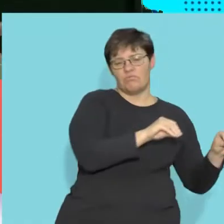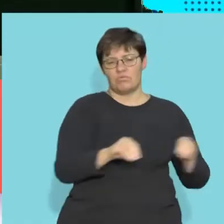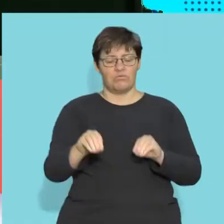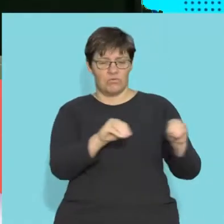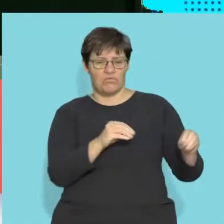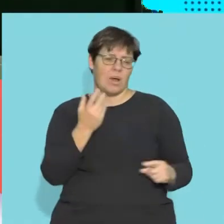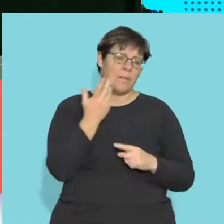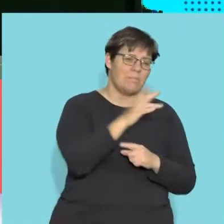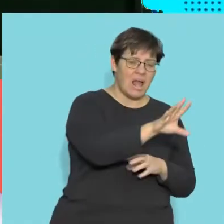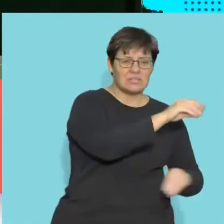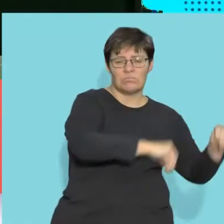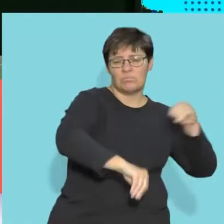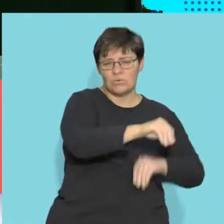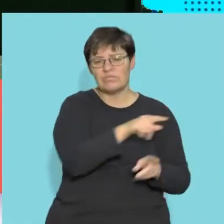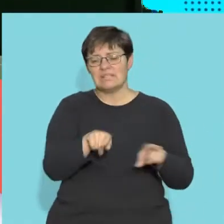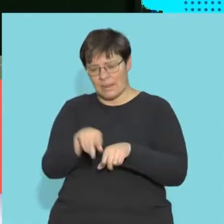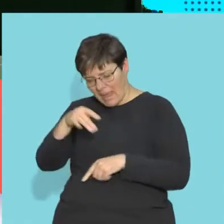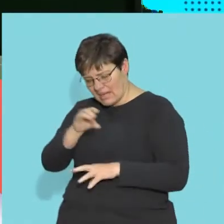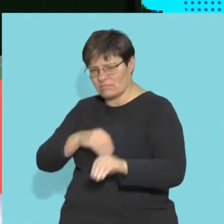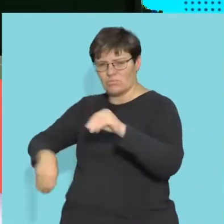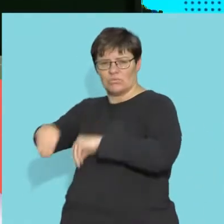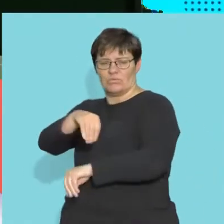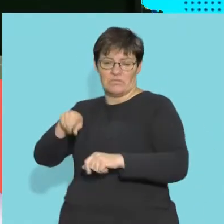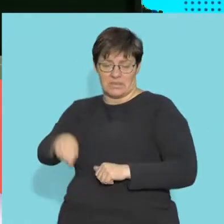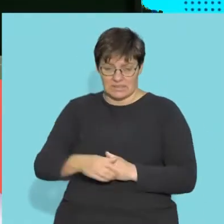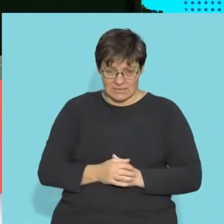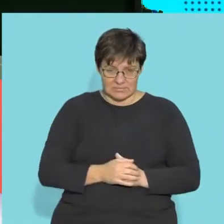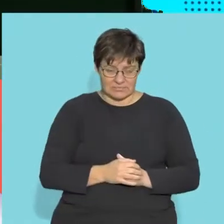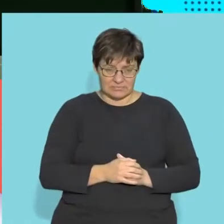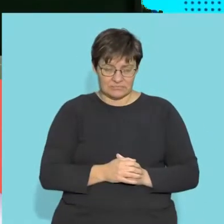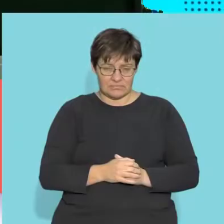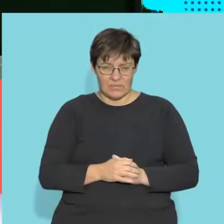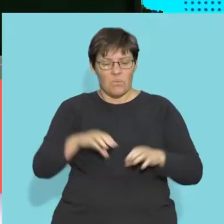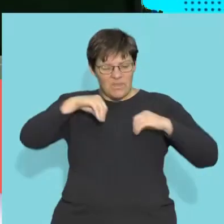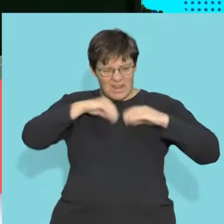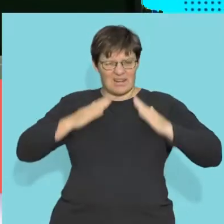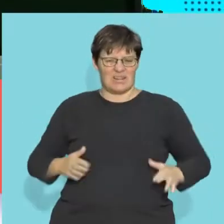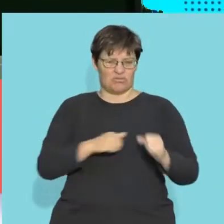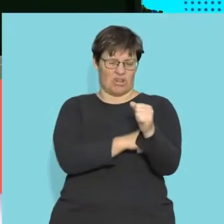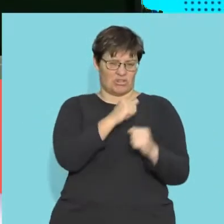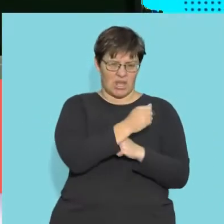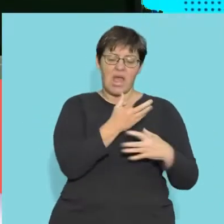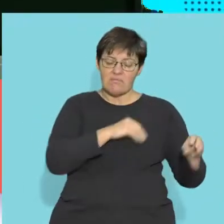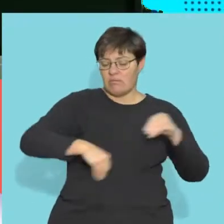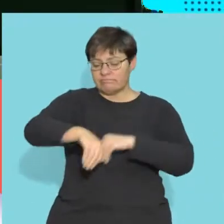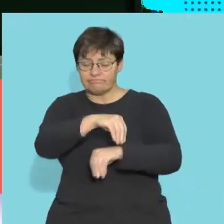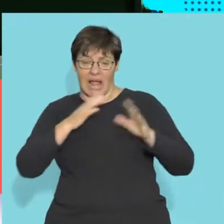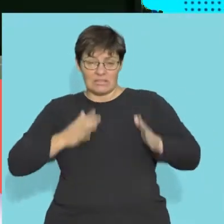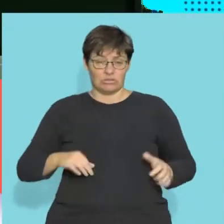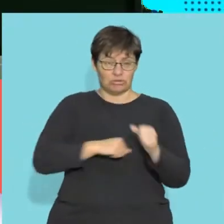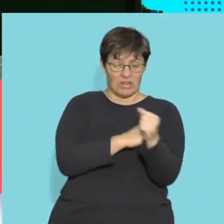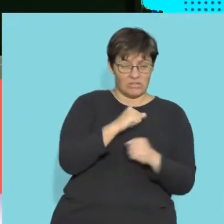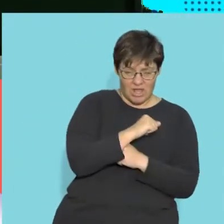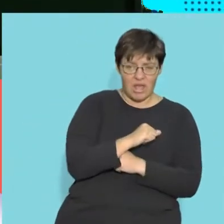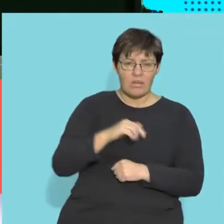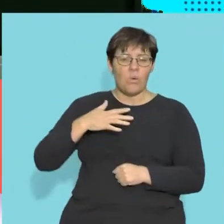right? Plants need to move things around, and so do animals. And generally, when we want to move something around, we